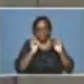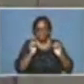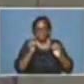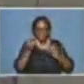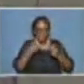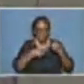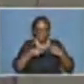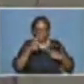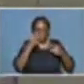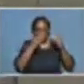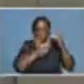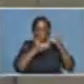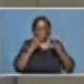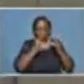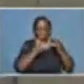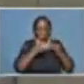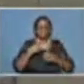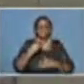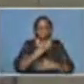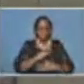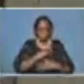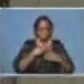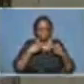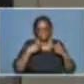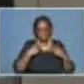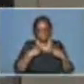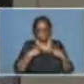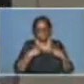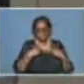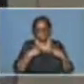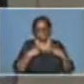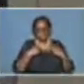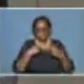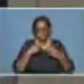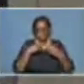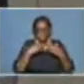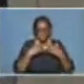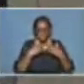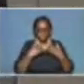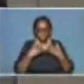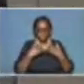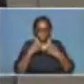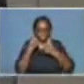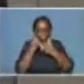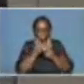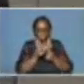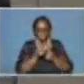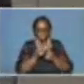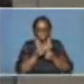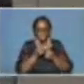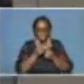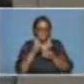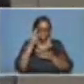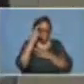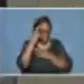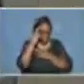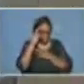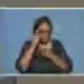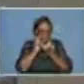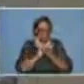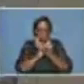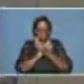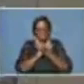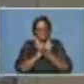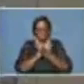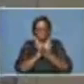trial. And so we have to address the trial process. And we recognize that a fair,